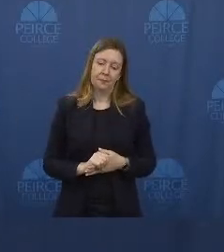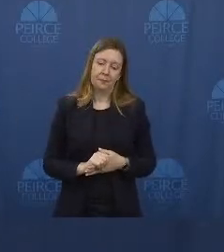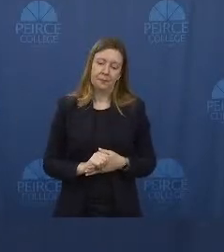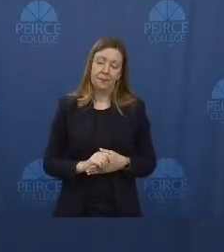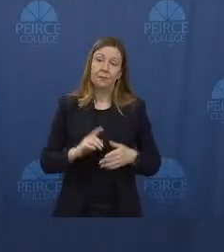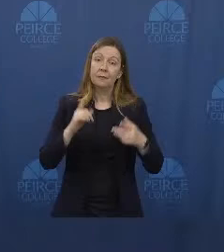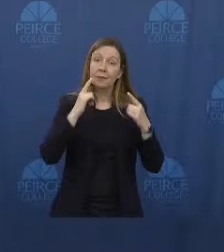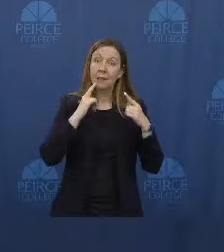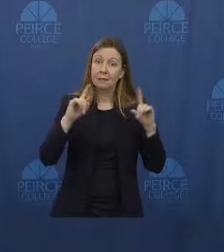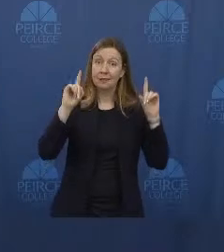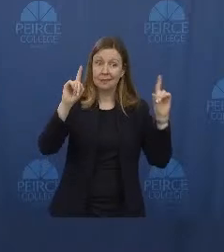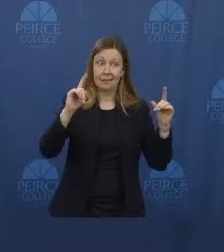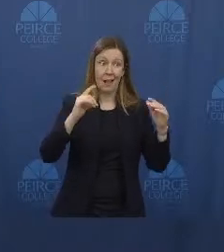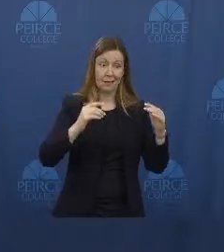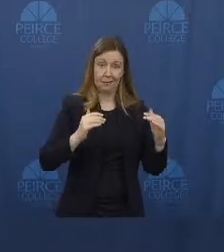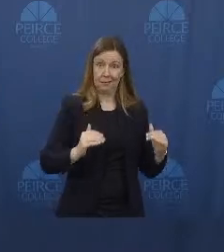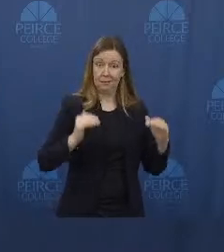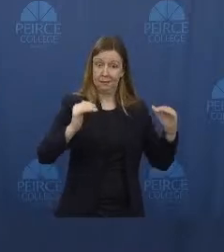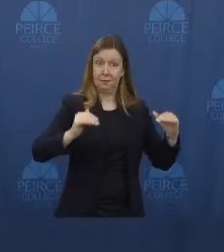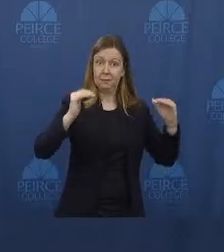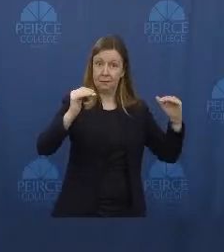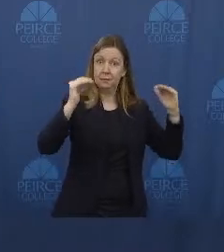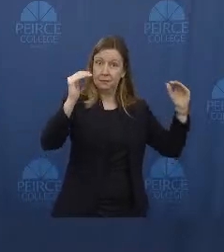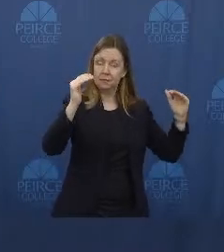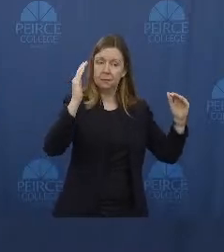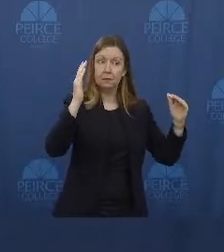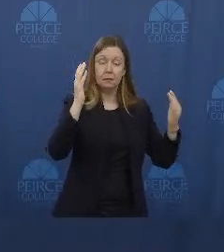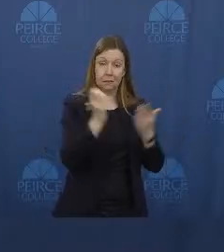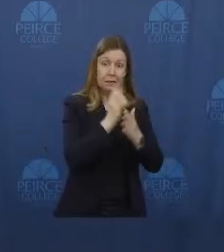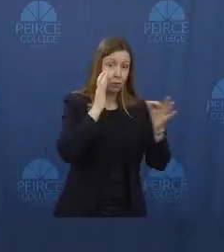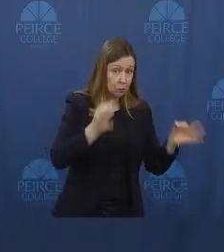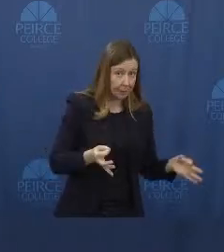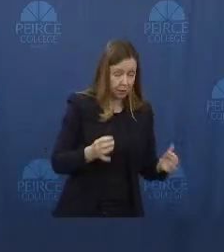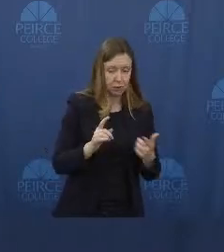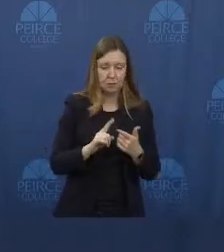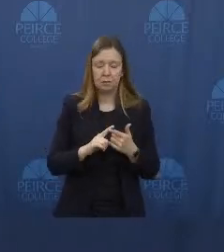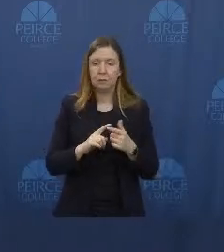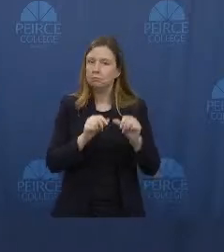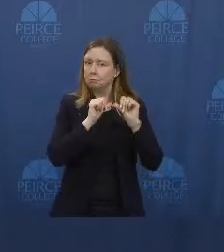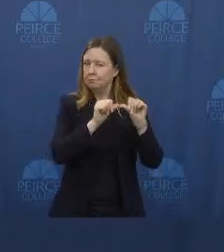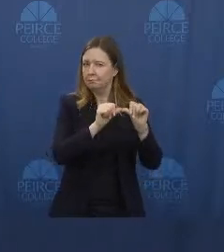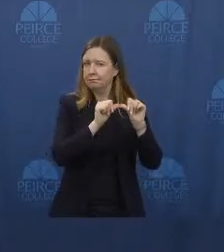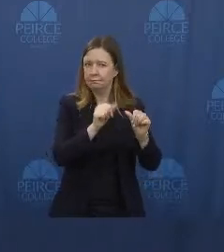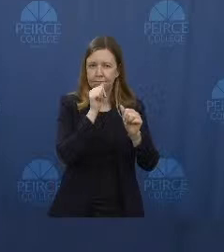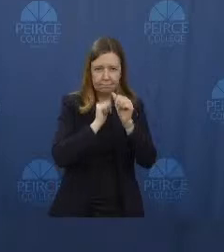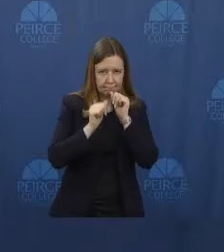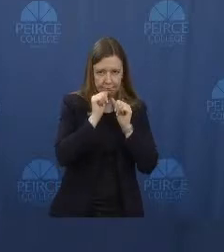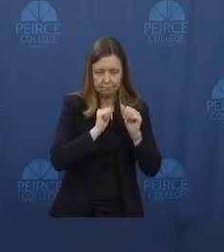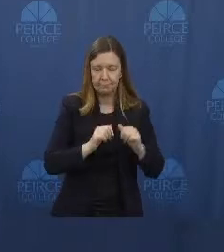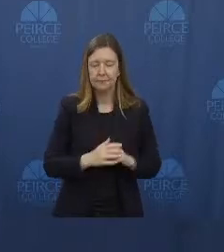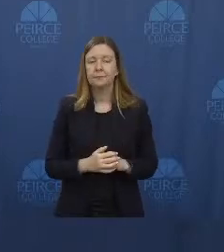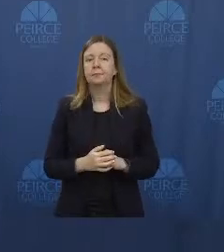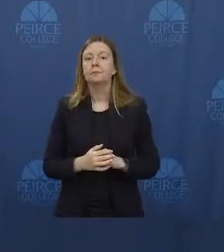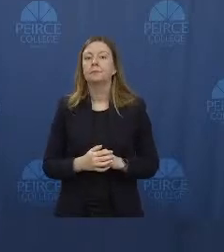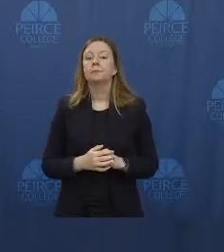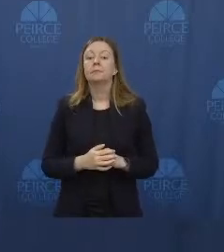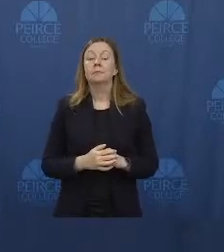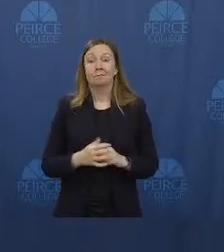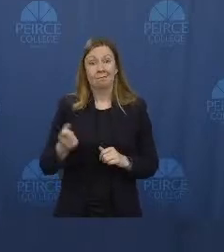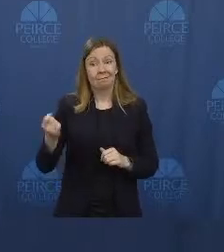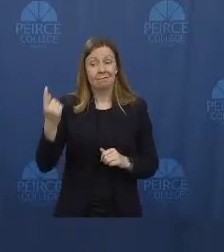Success at the next levels will take determination and resilience. You will get knocked